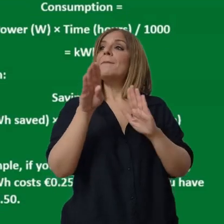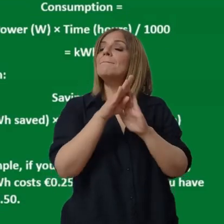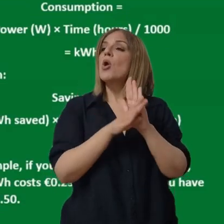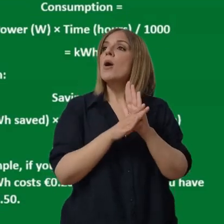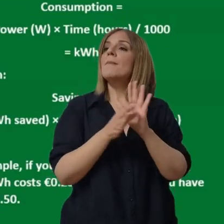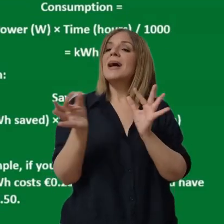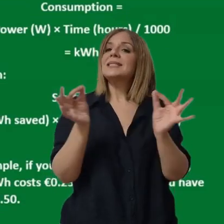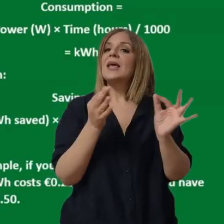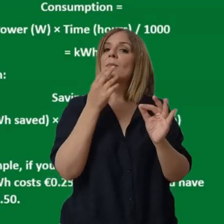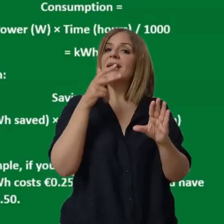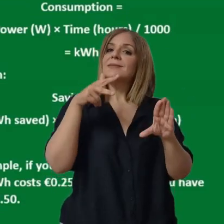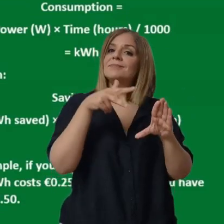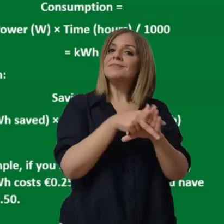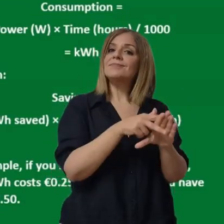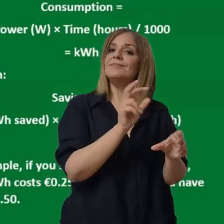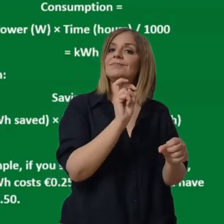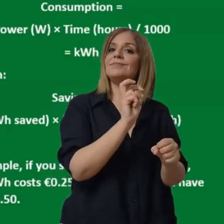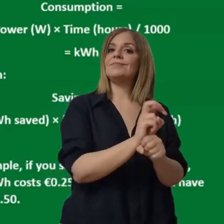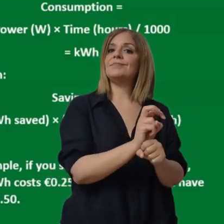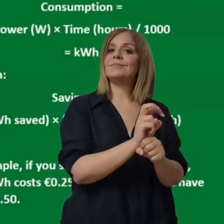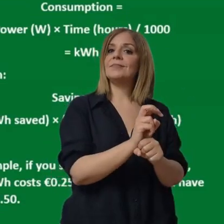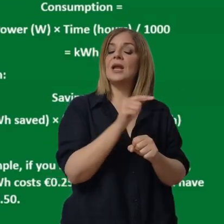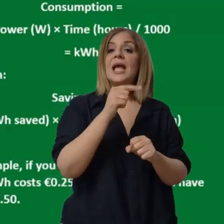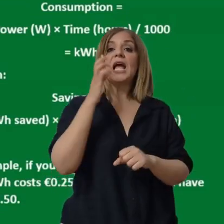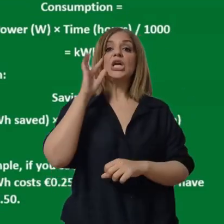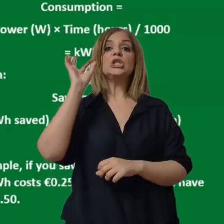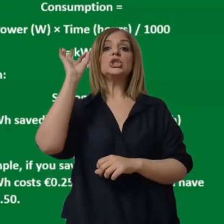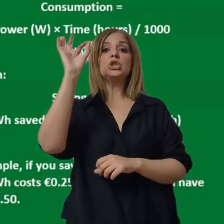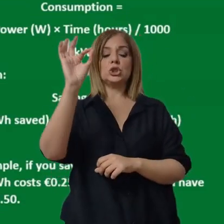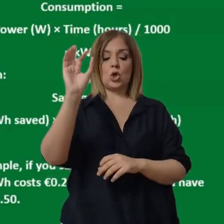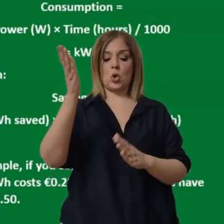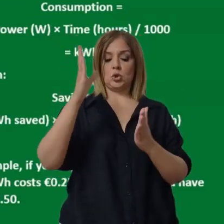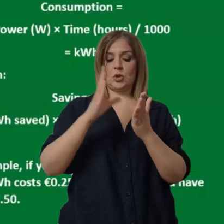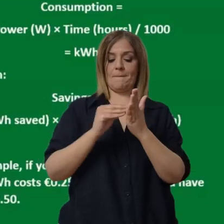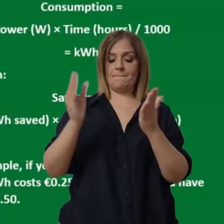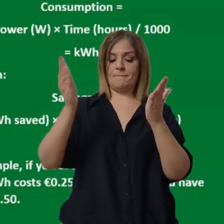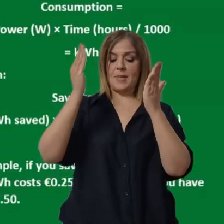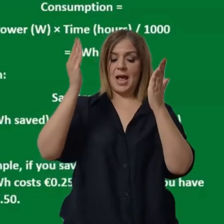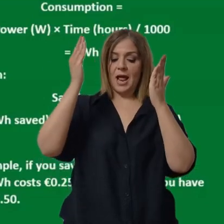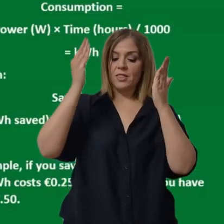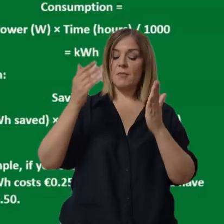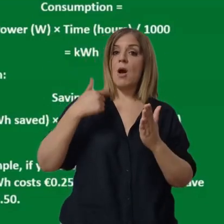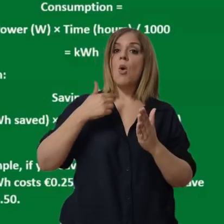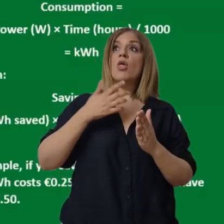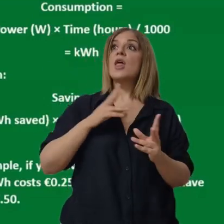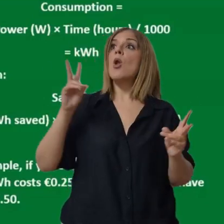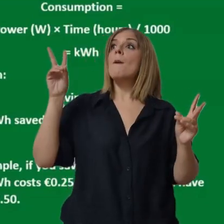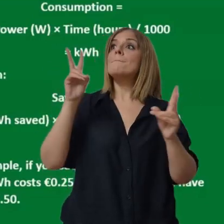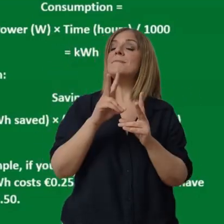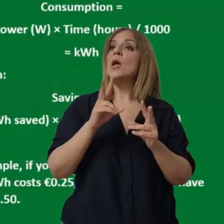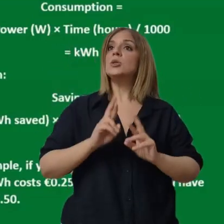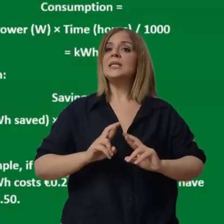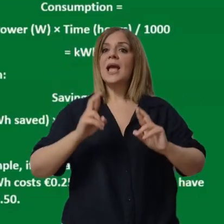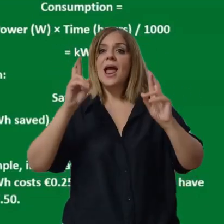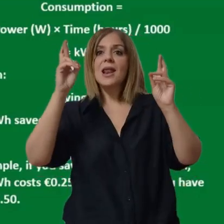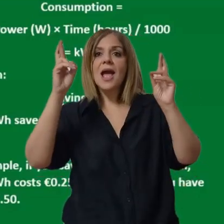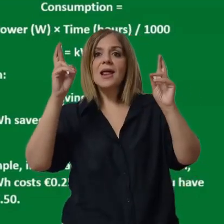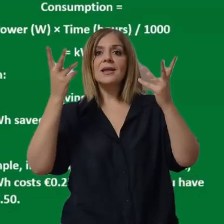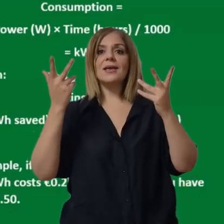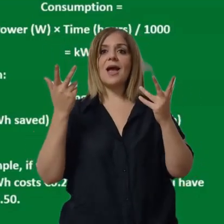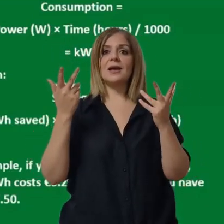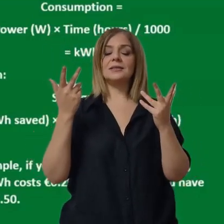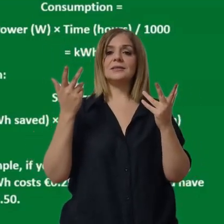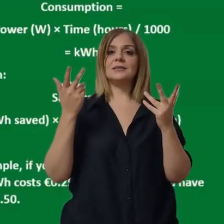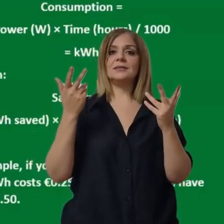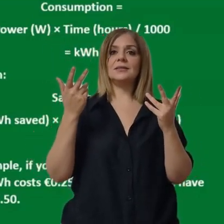It means to have a goal. So for example, if we want to reduce the use of energy in